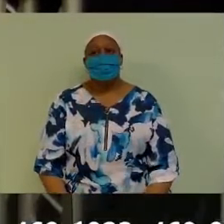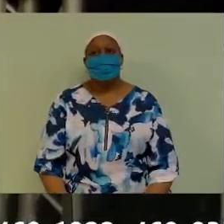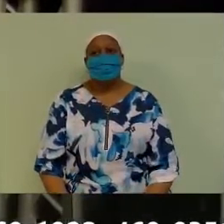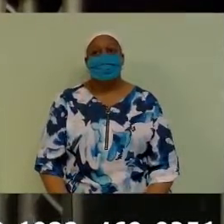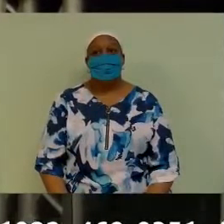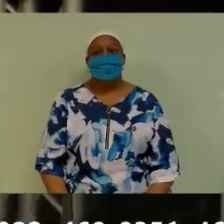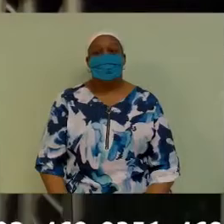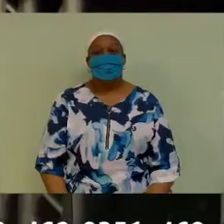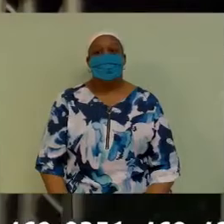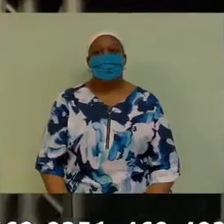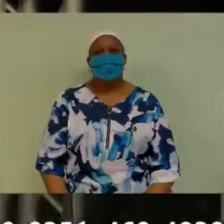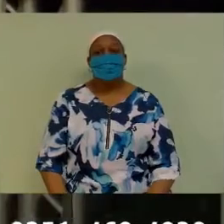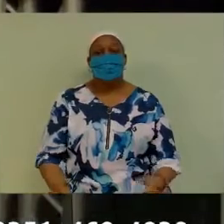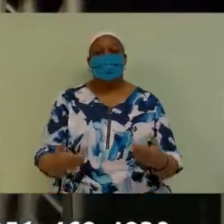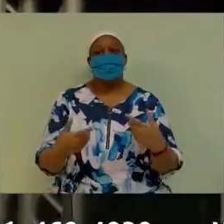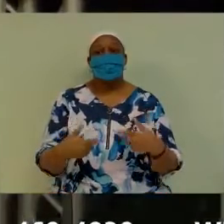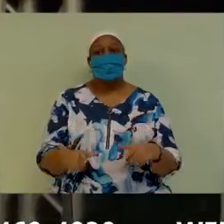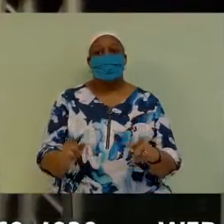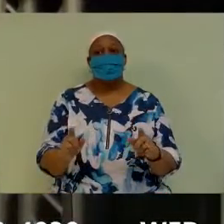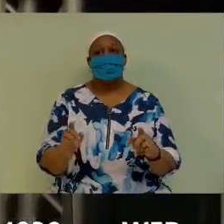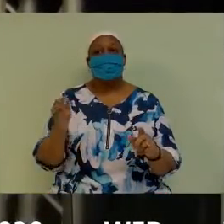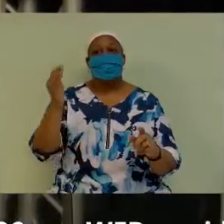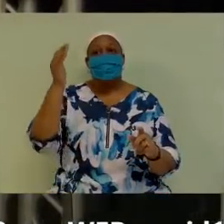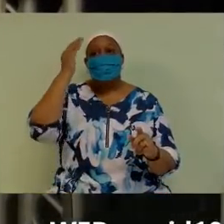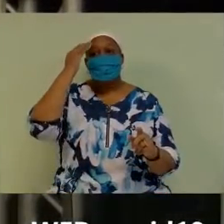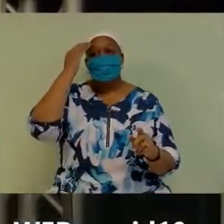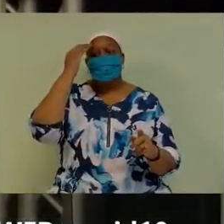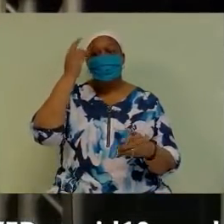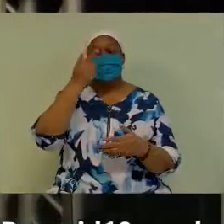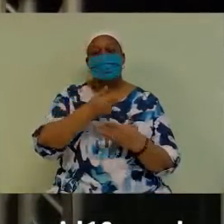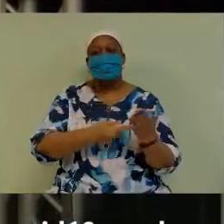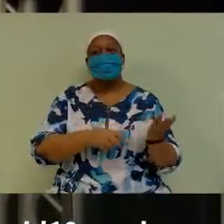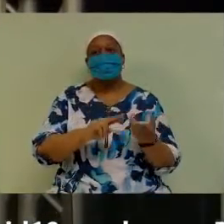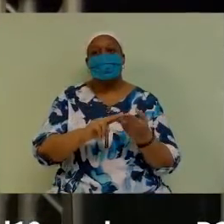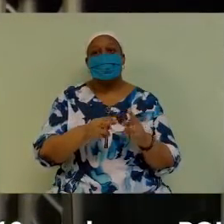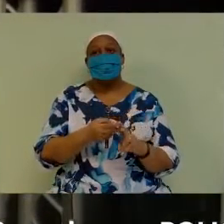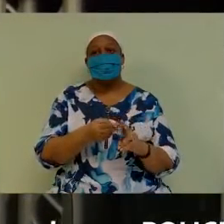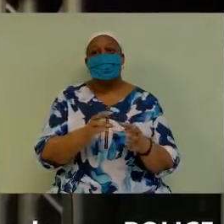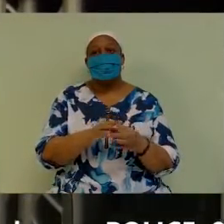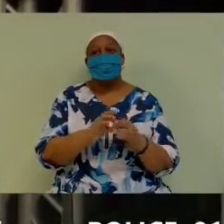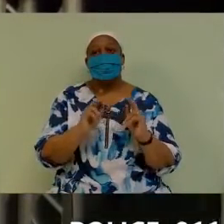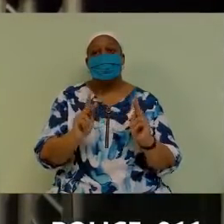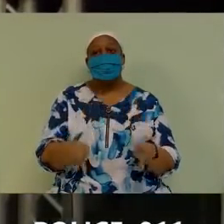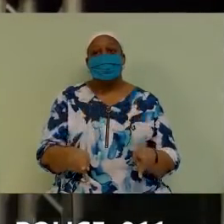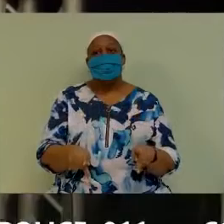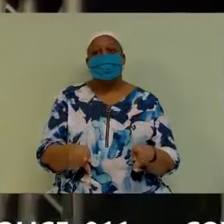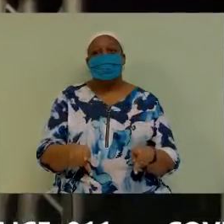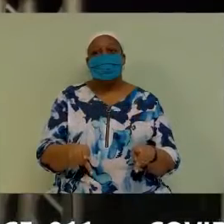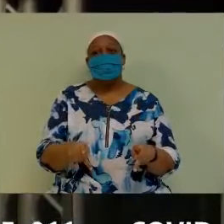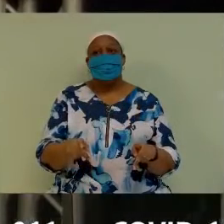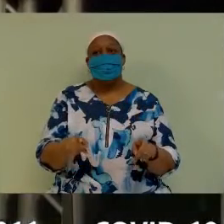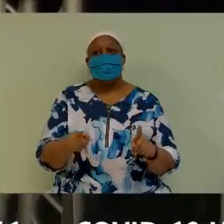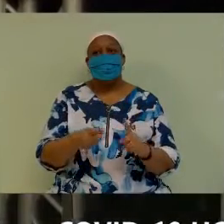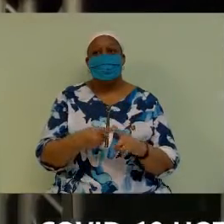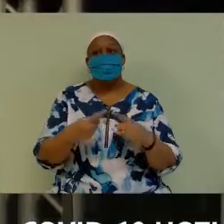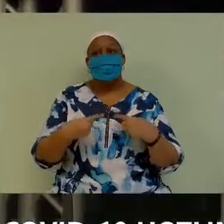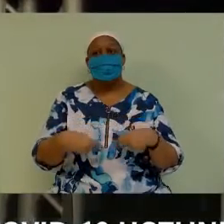Please let me know what is the number of persons to attend the